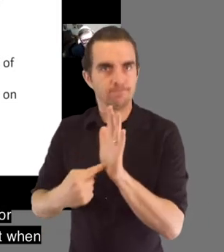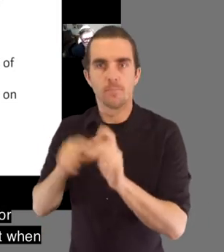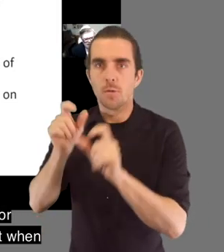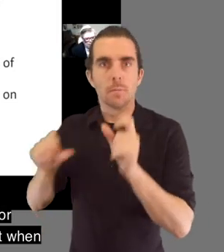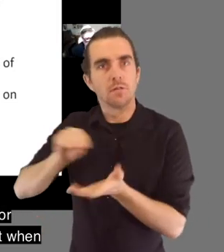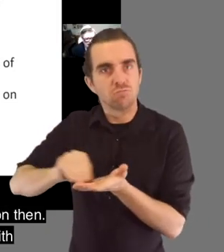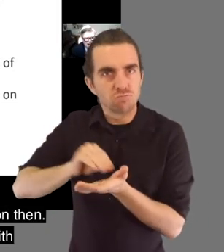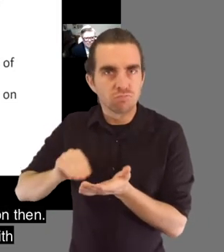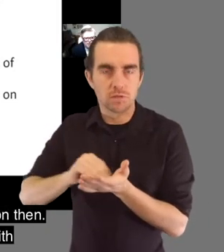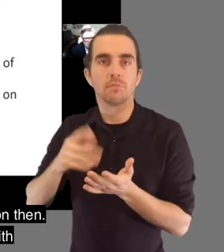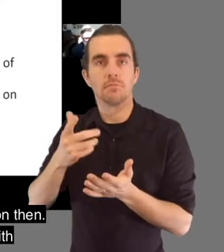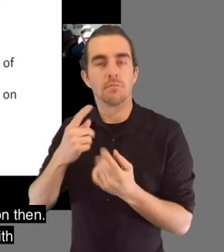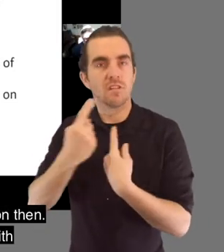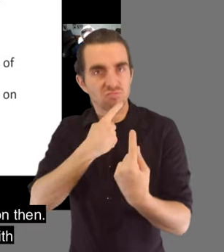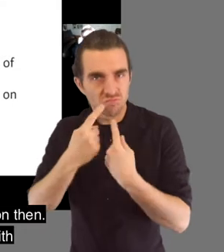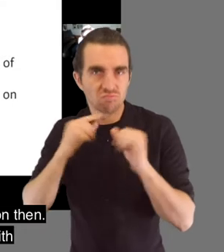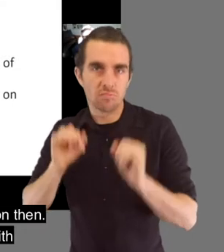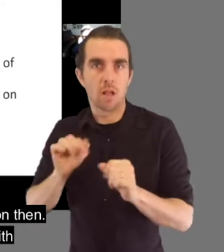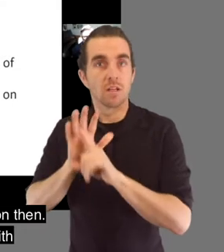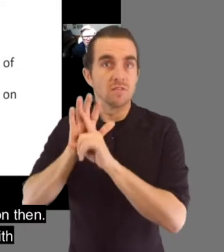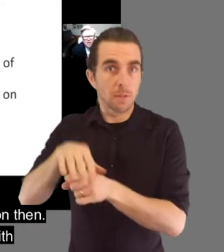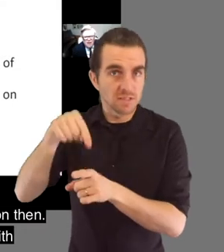back to that when we have the seminar.